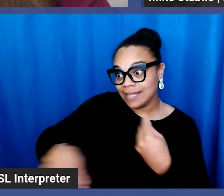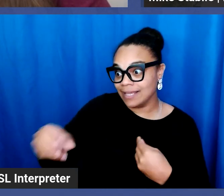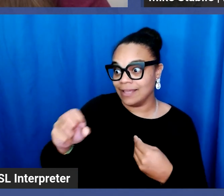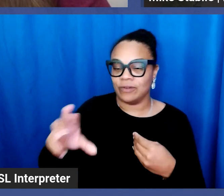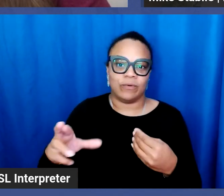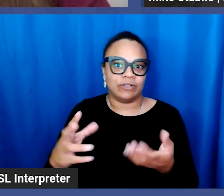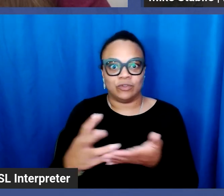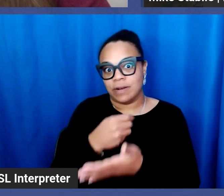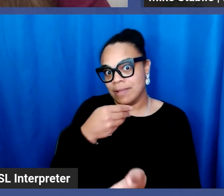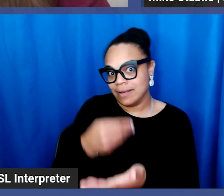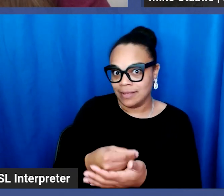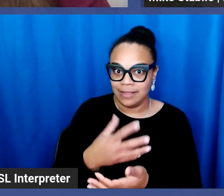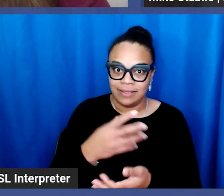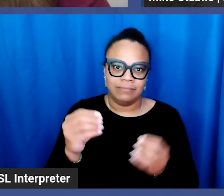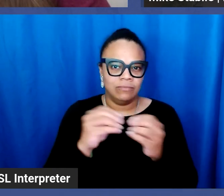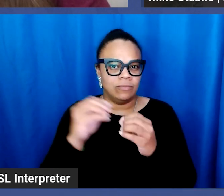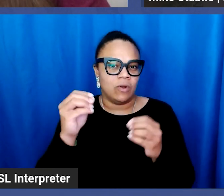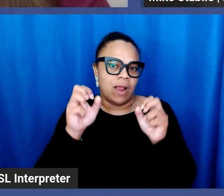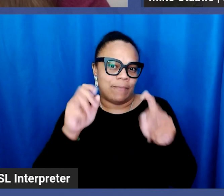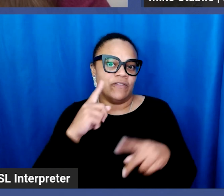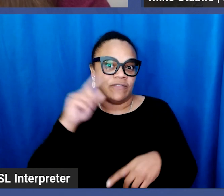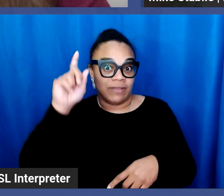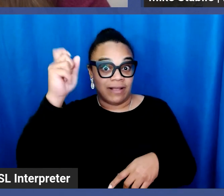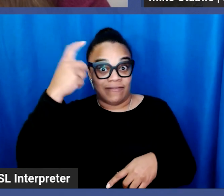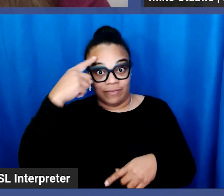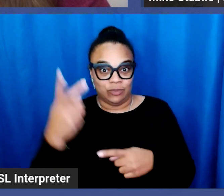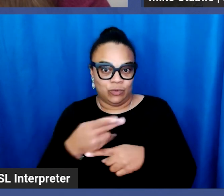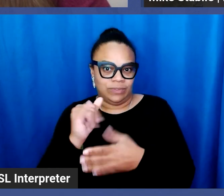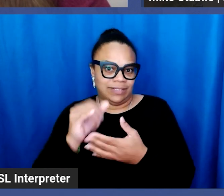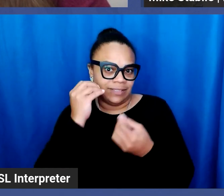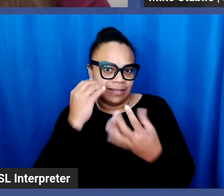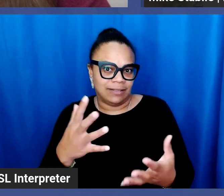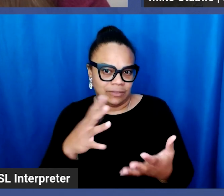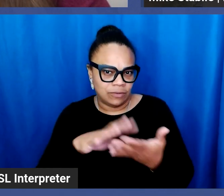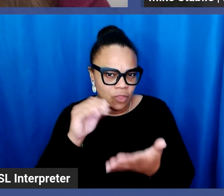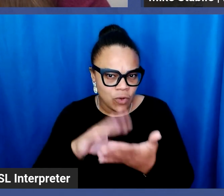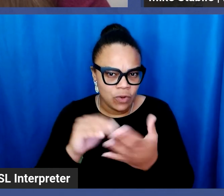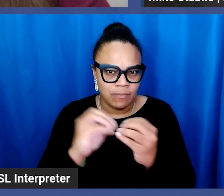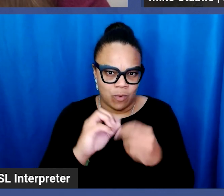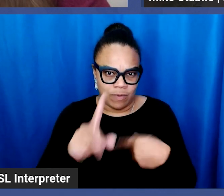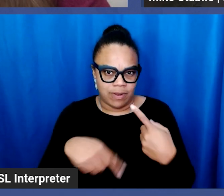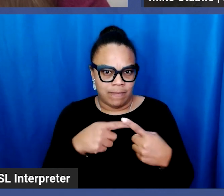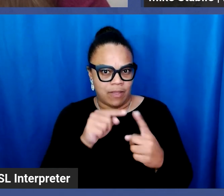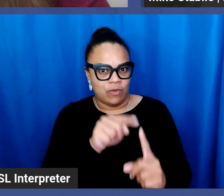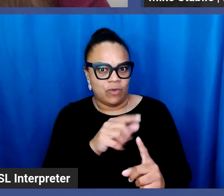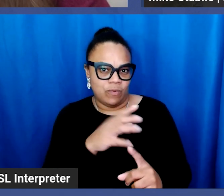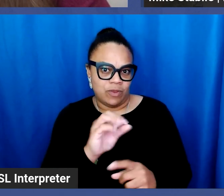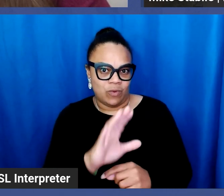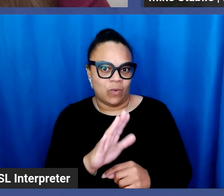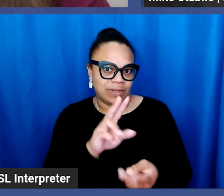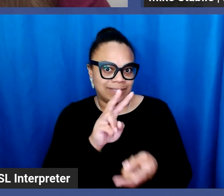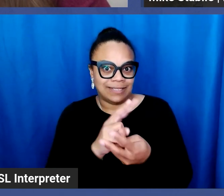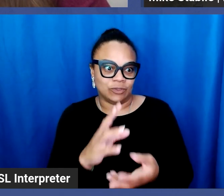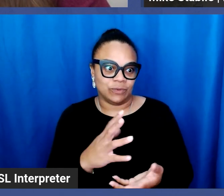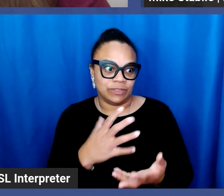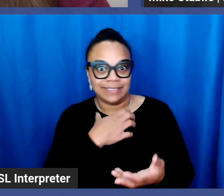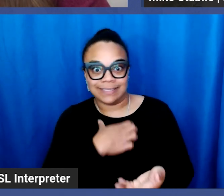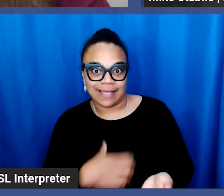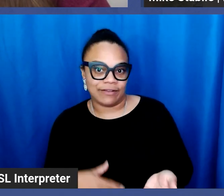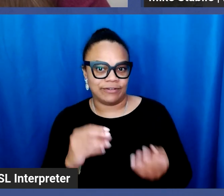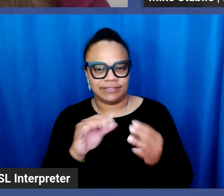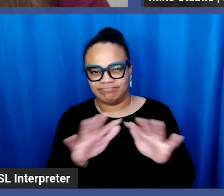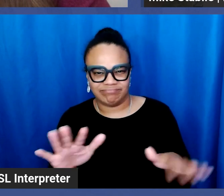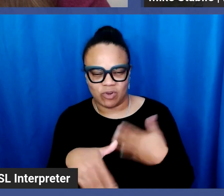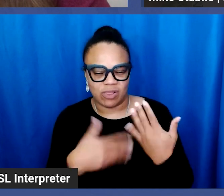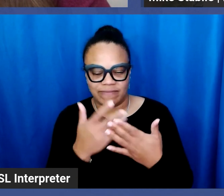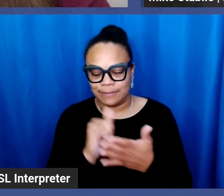much more opportunity for the government to be able to use that data, right? To know more about you your sexual desires and all of that.